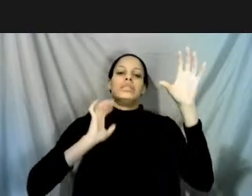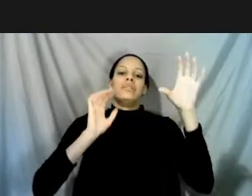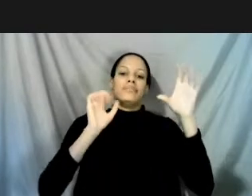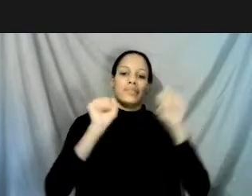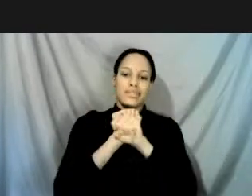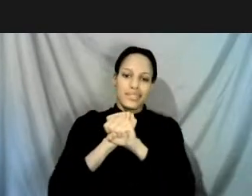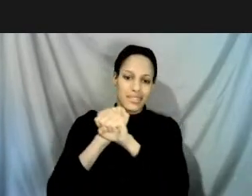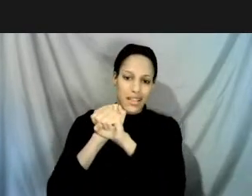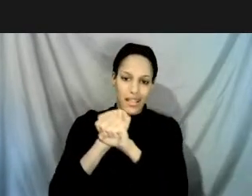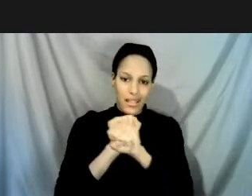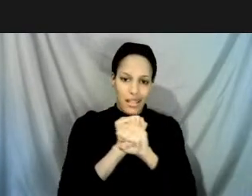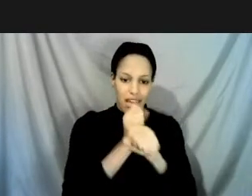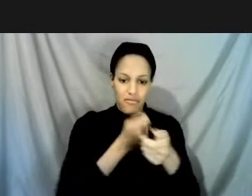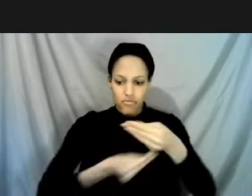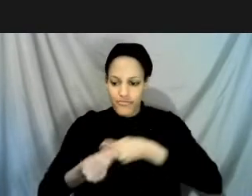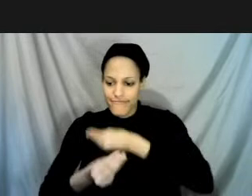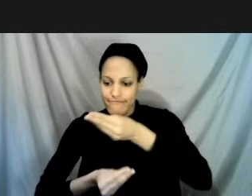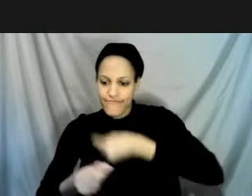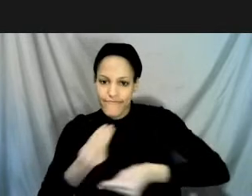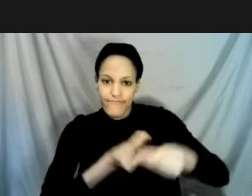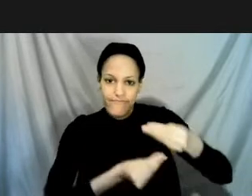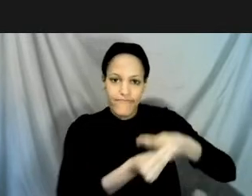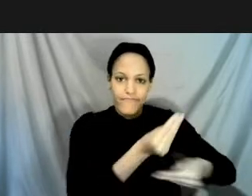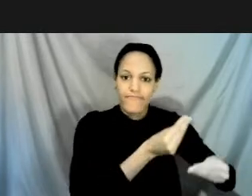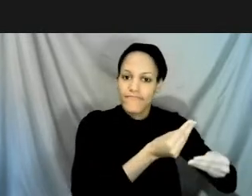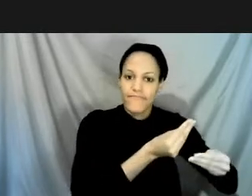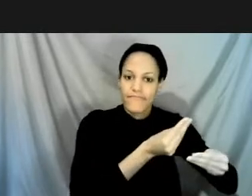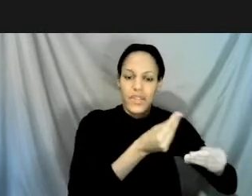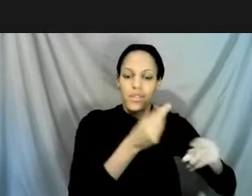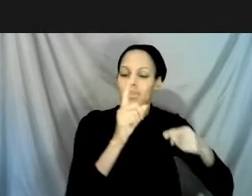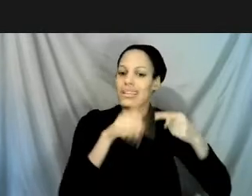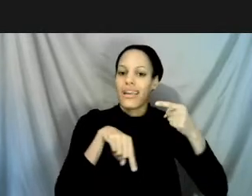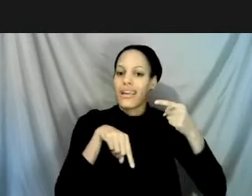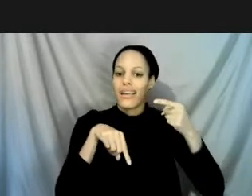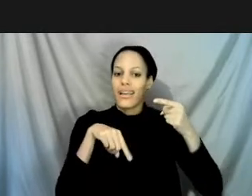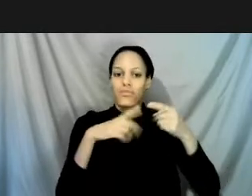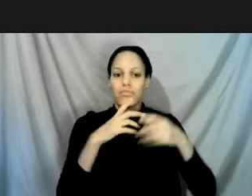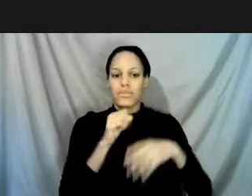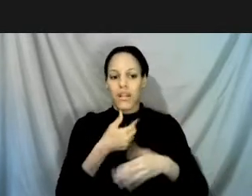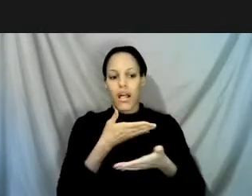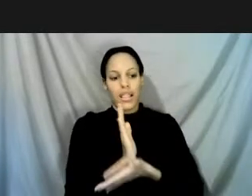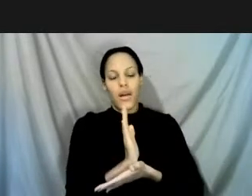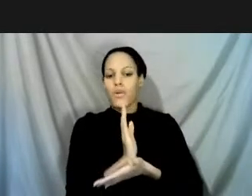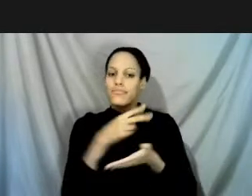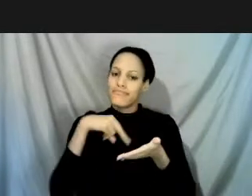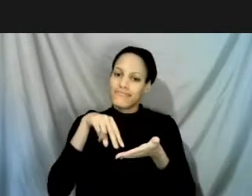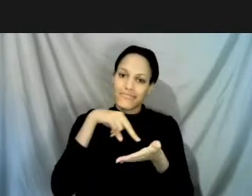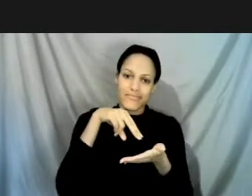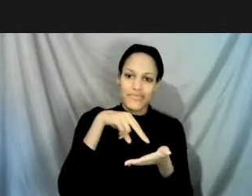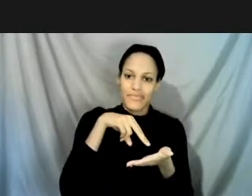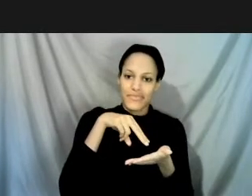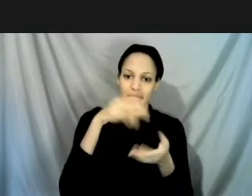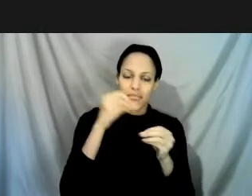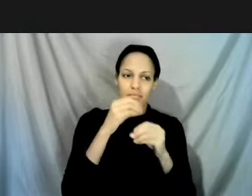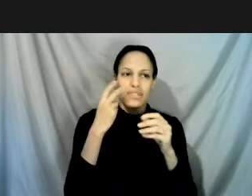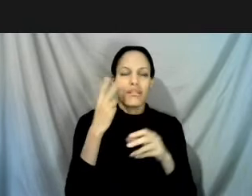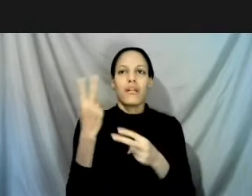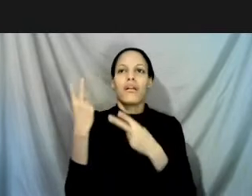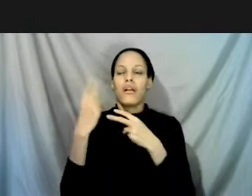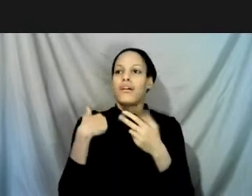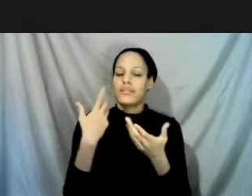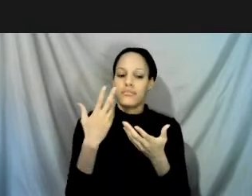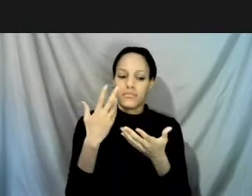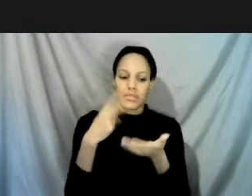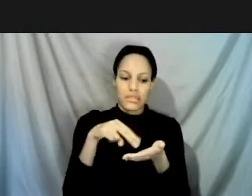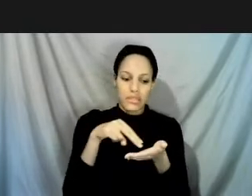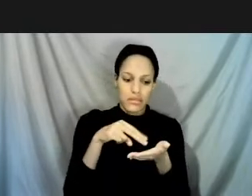not allowed to dance, and they called dancing the slaves on those ships, making us jump up